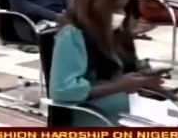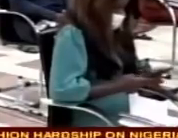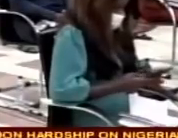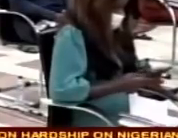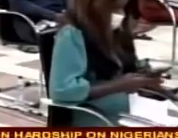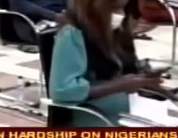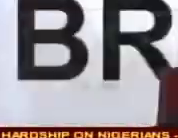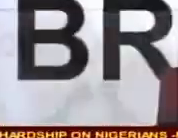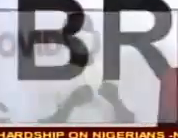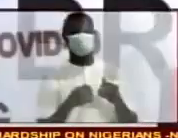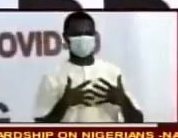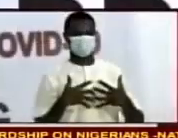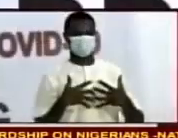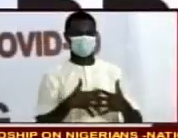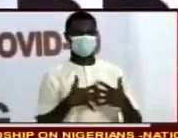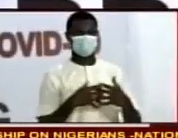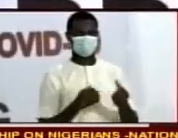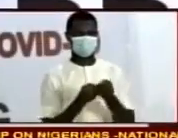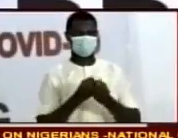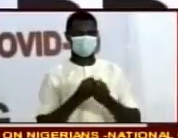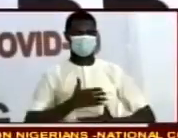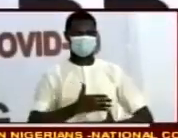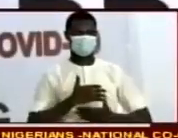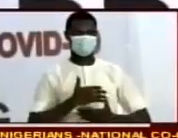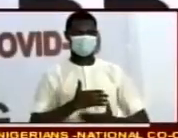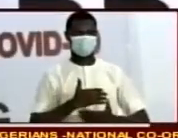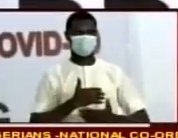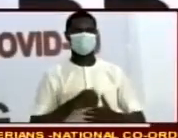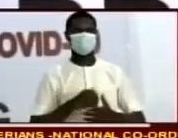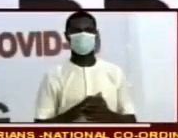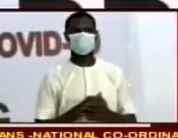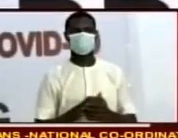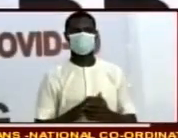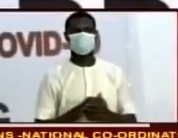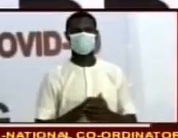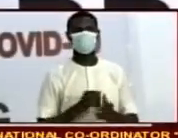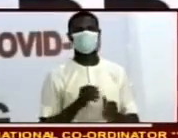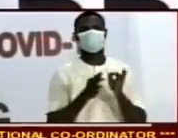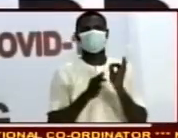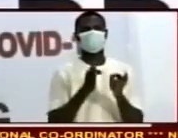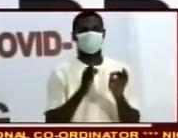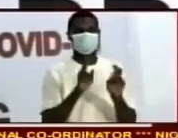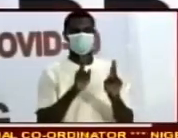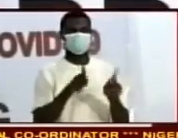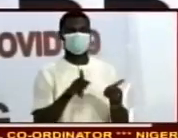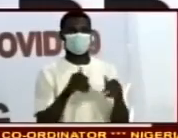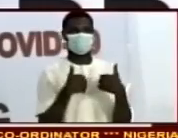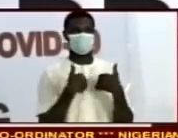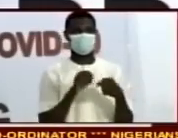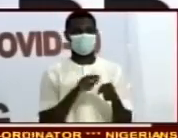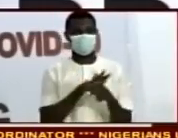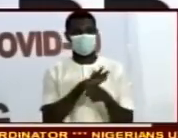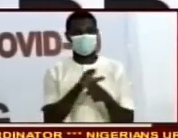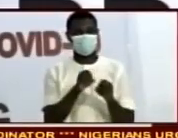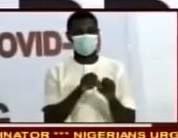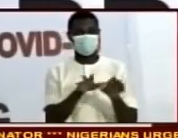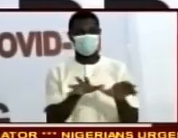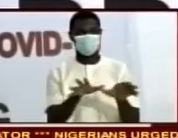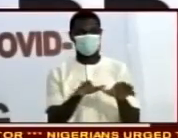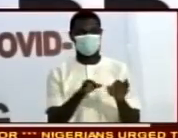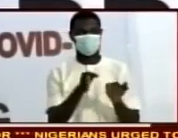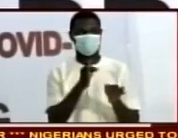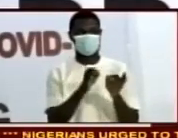survival. So really, if you have COVID infection, you don't want to go on a ventilator. The outcome is pretty